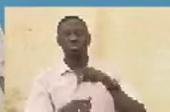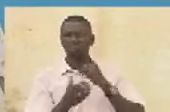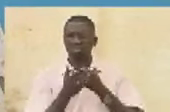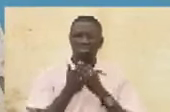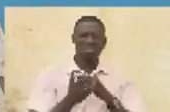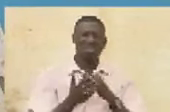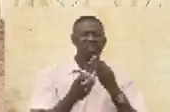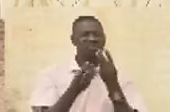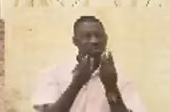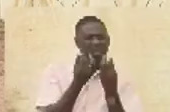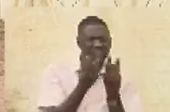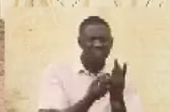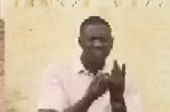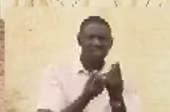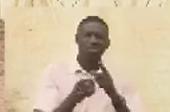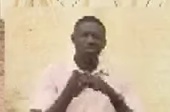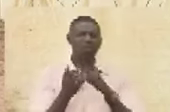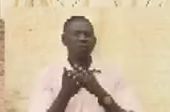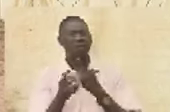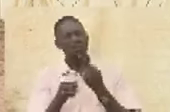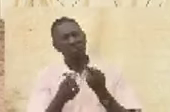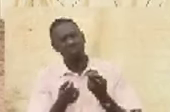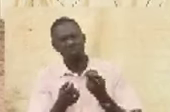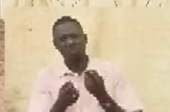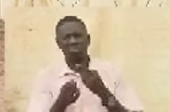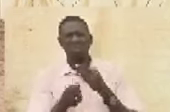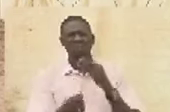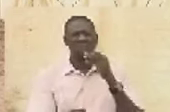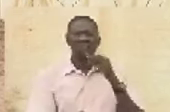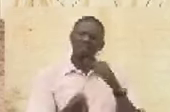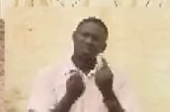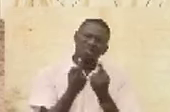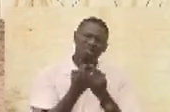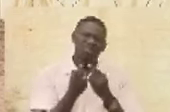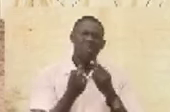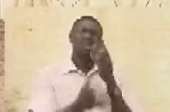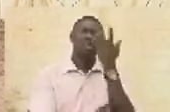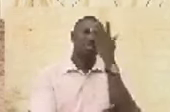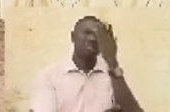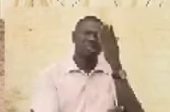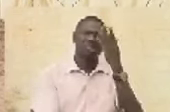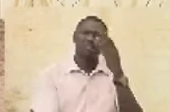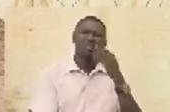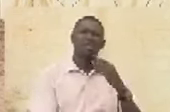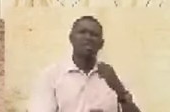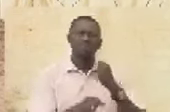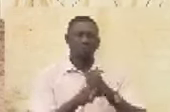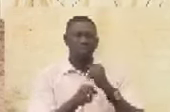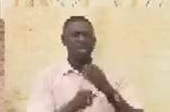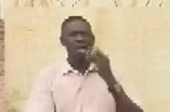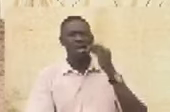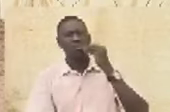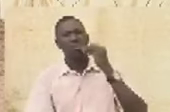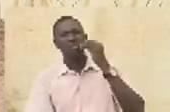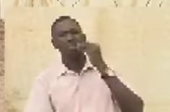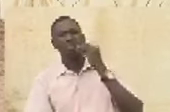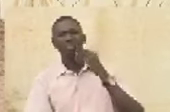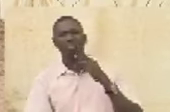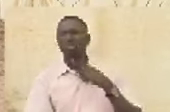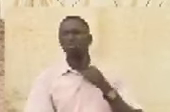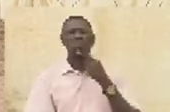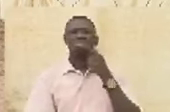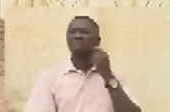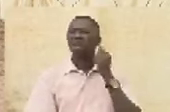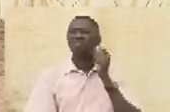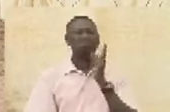them are leaves, some of them are skin of certain trees which we are made to chew. But it is not